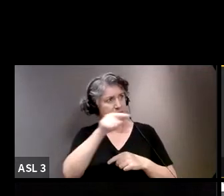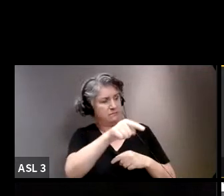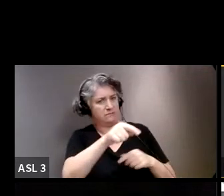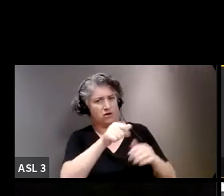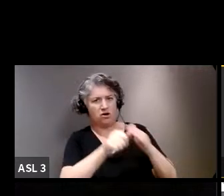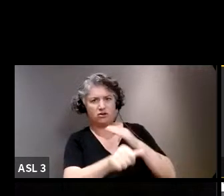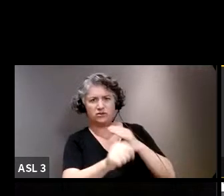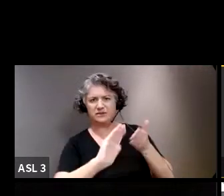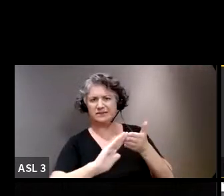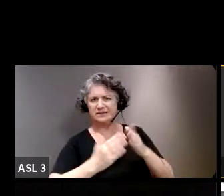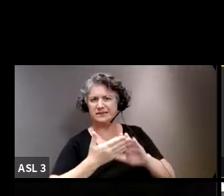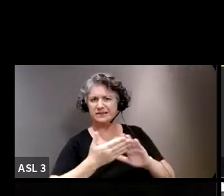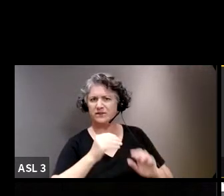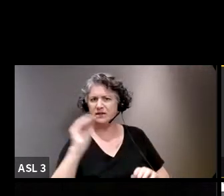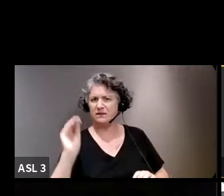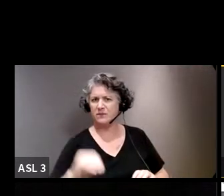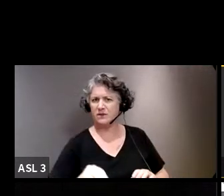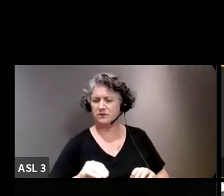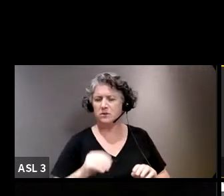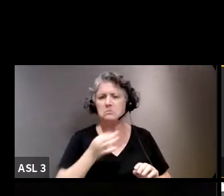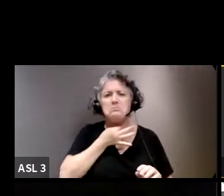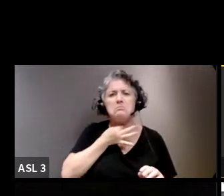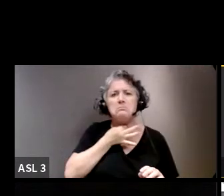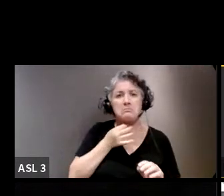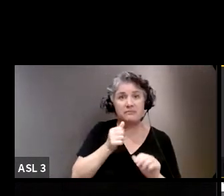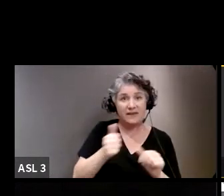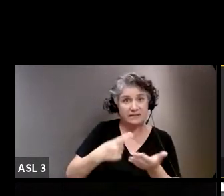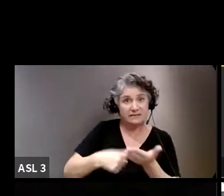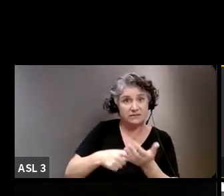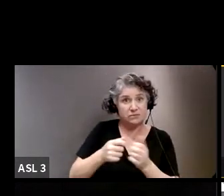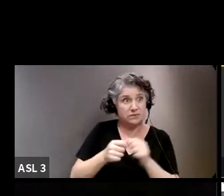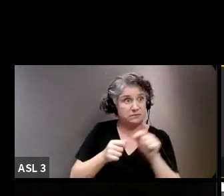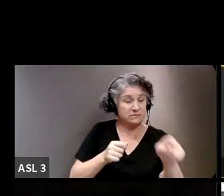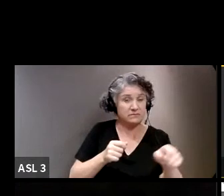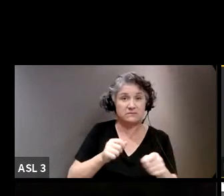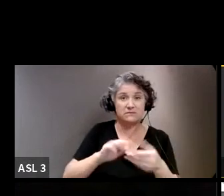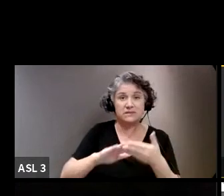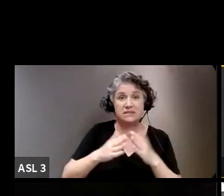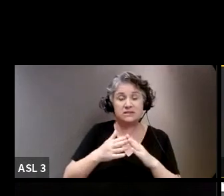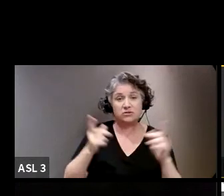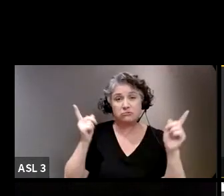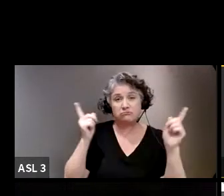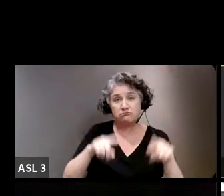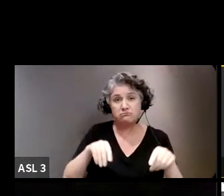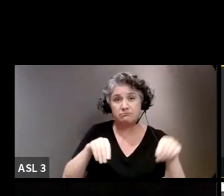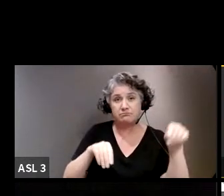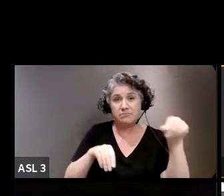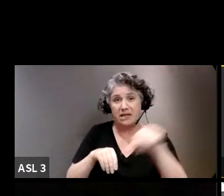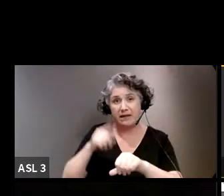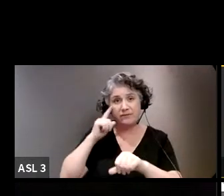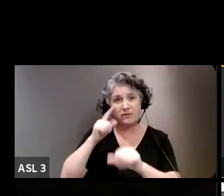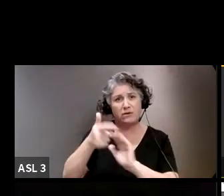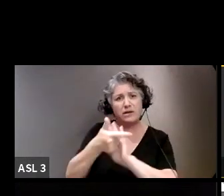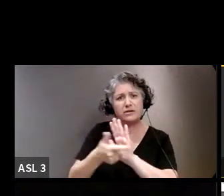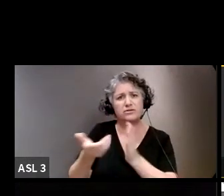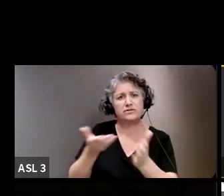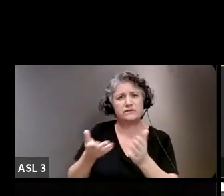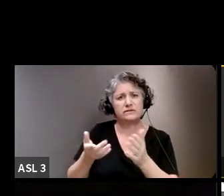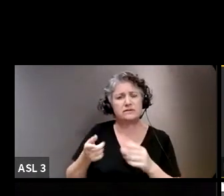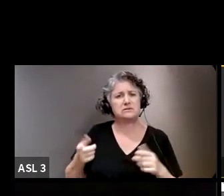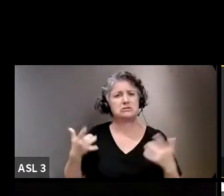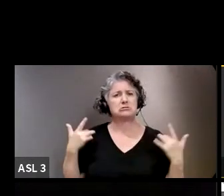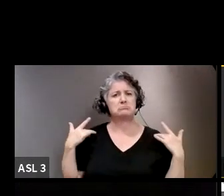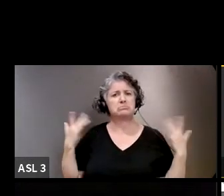wondering if there's been any discussion with the city to pay for these legal services